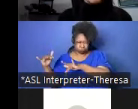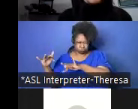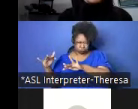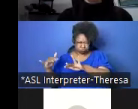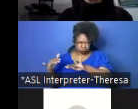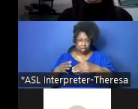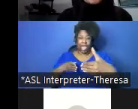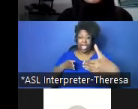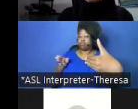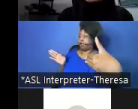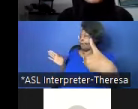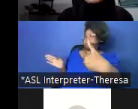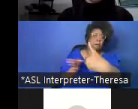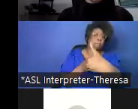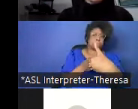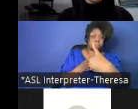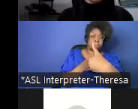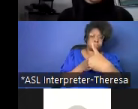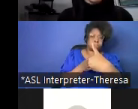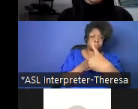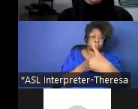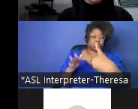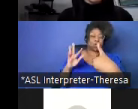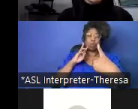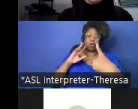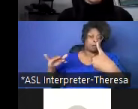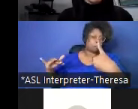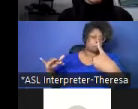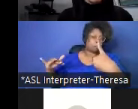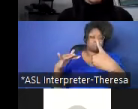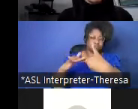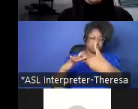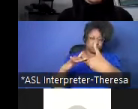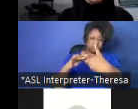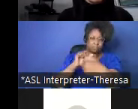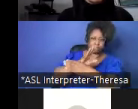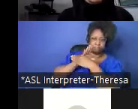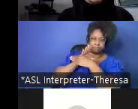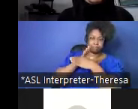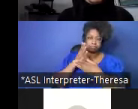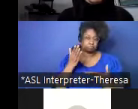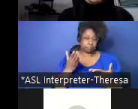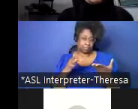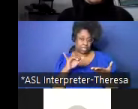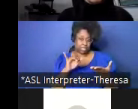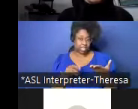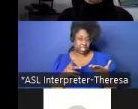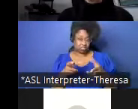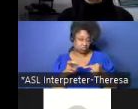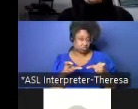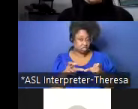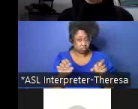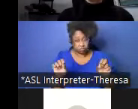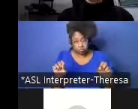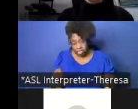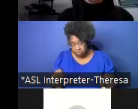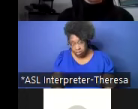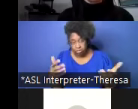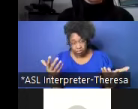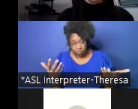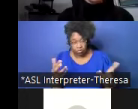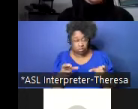close. That, it seems to me, would be some kind of regional possibility. You're talking about